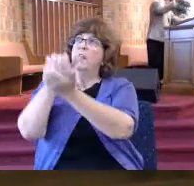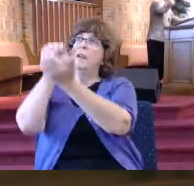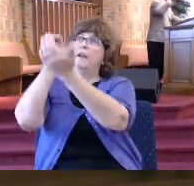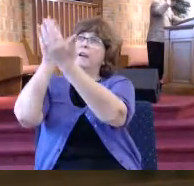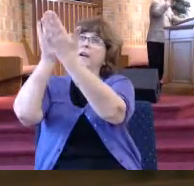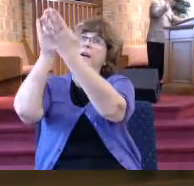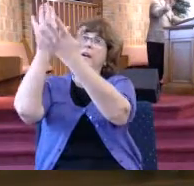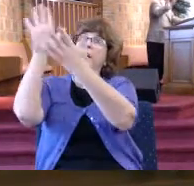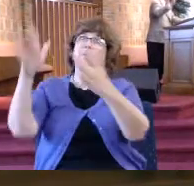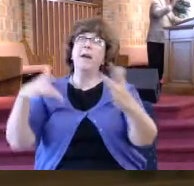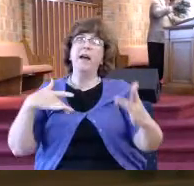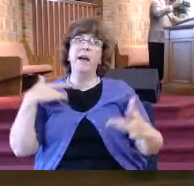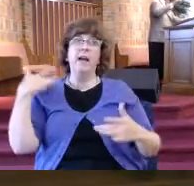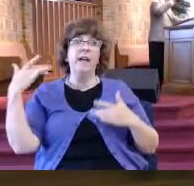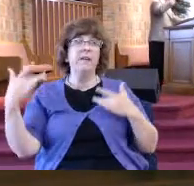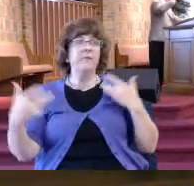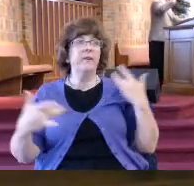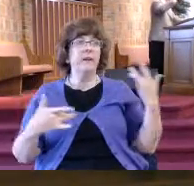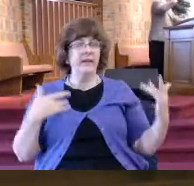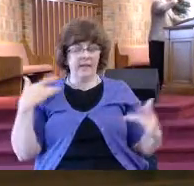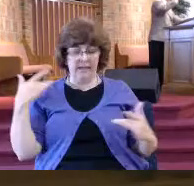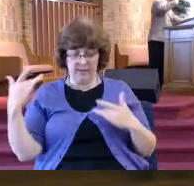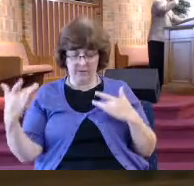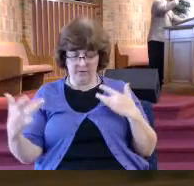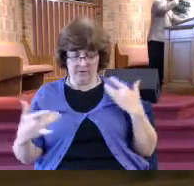before Him and